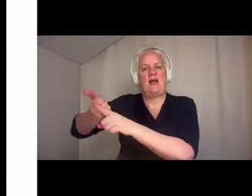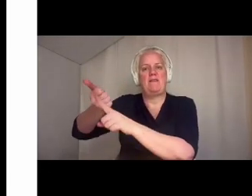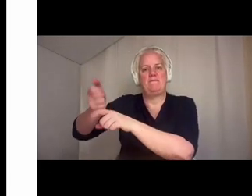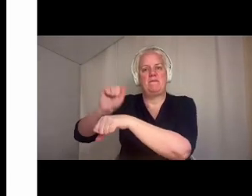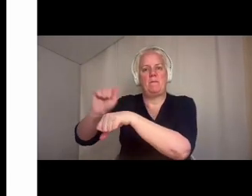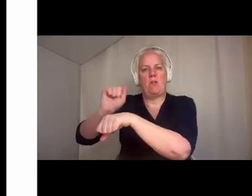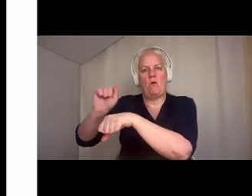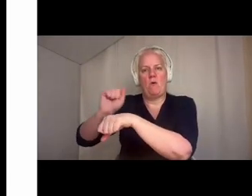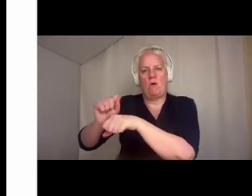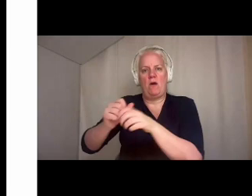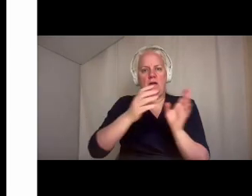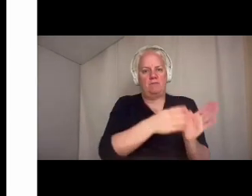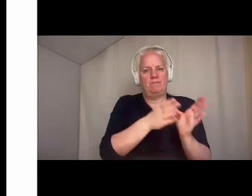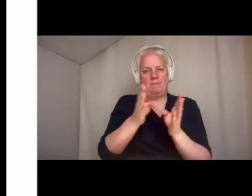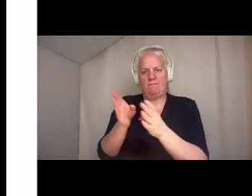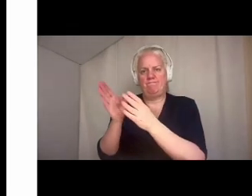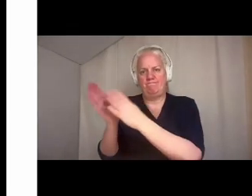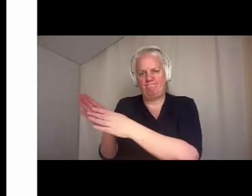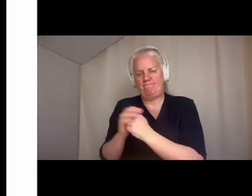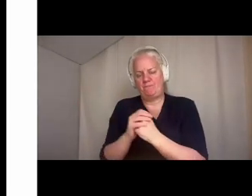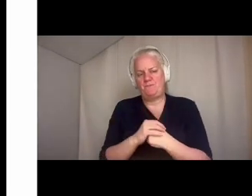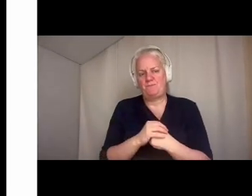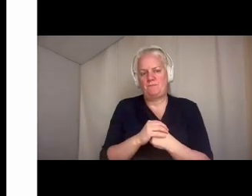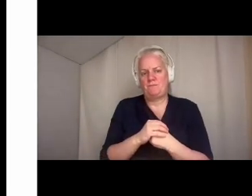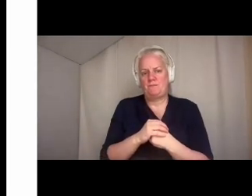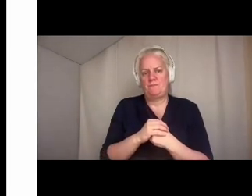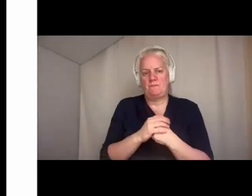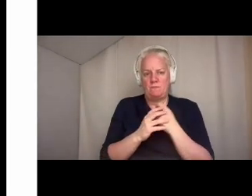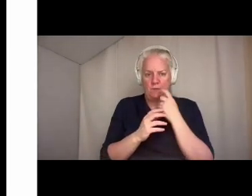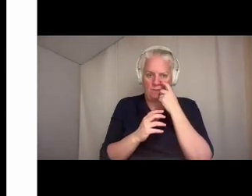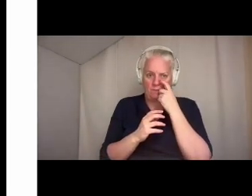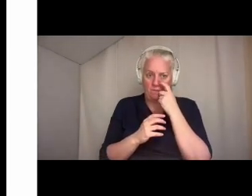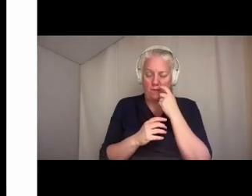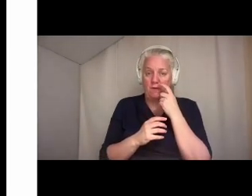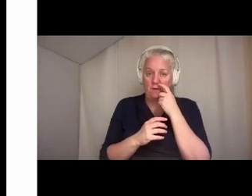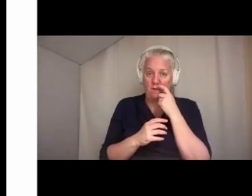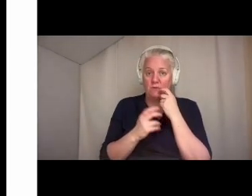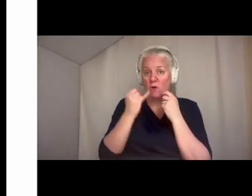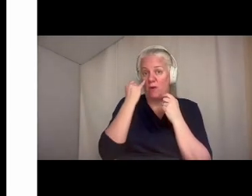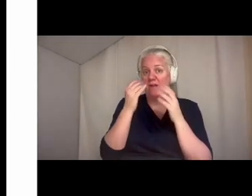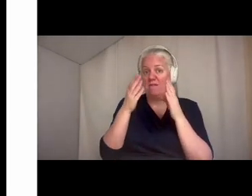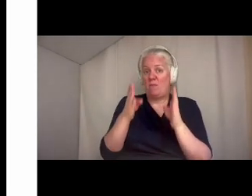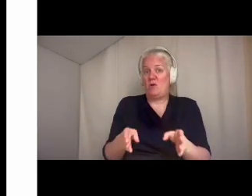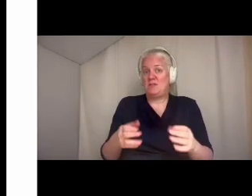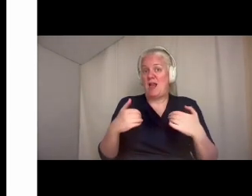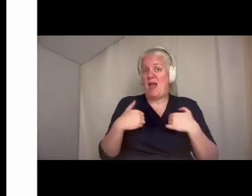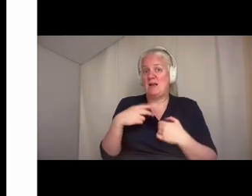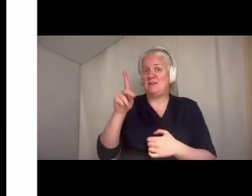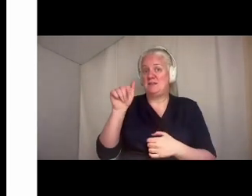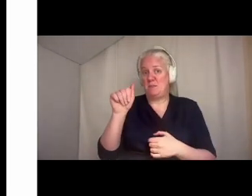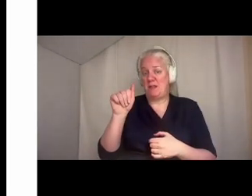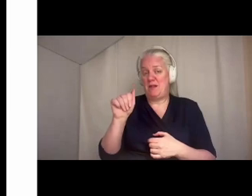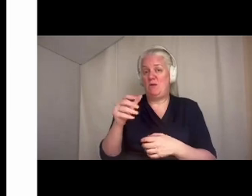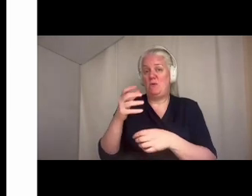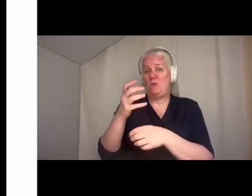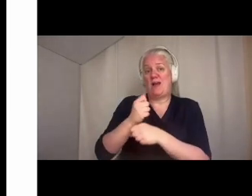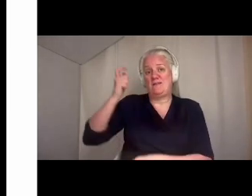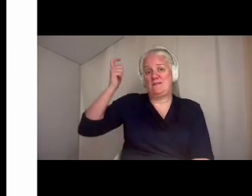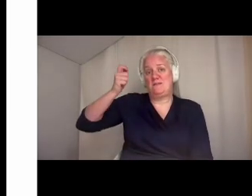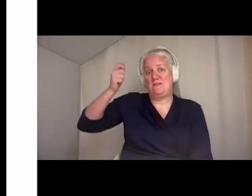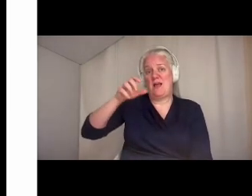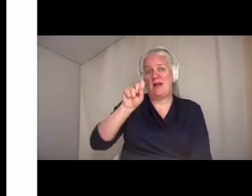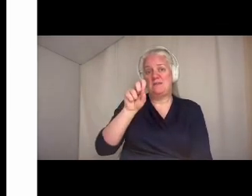self-employed. So a person who has a disability who receives SSI and